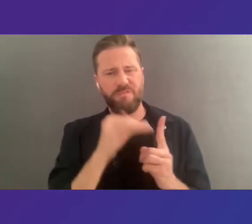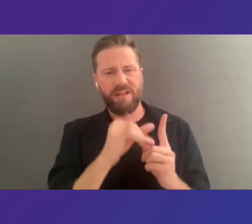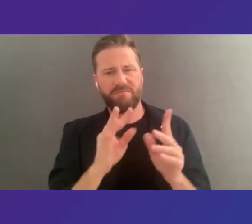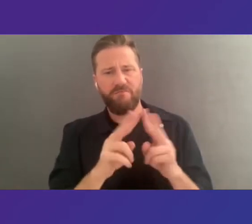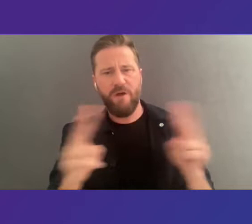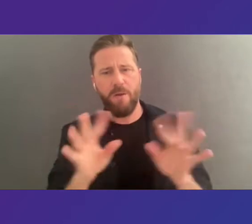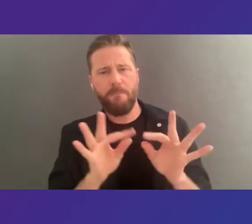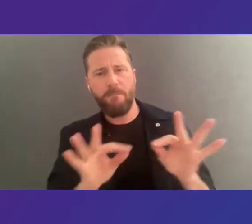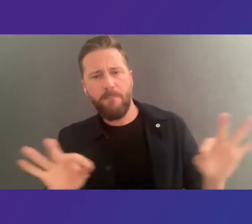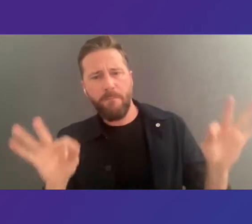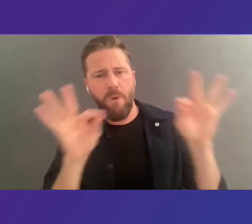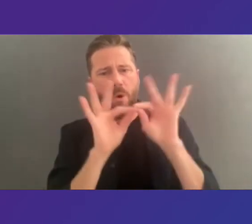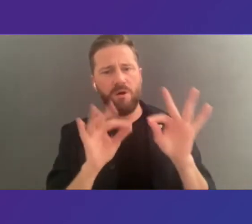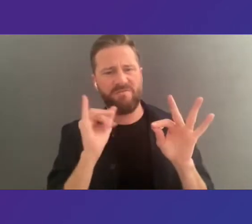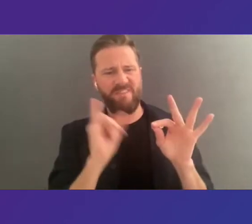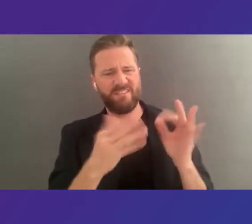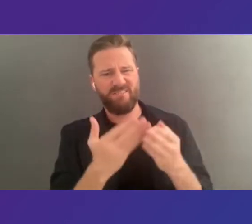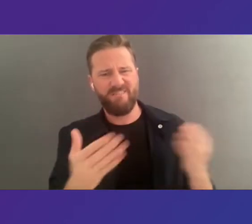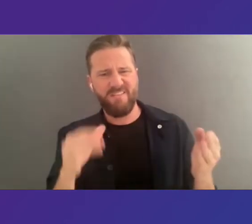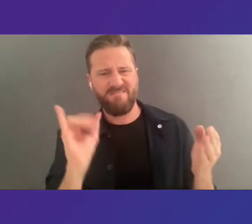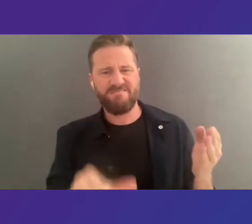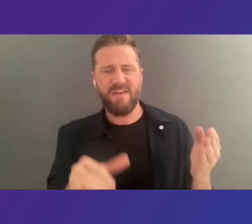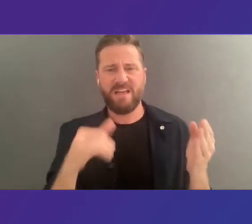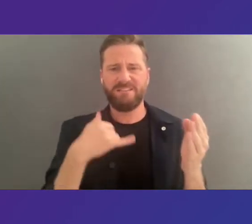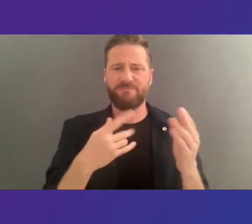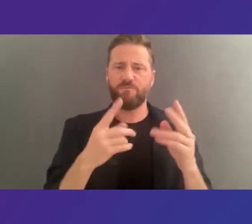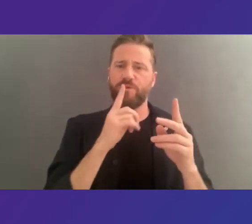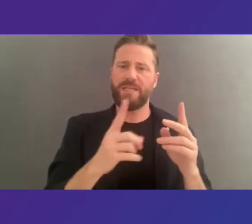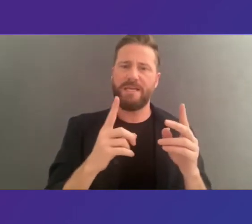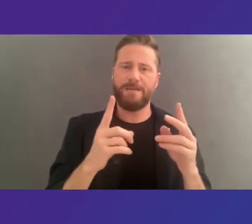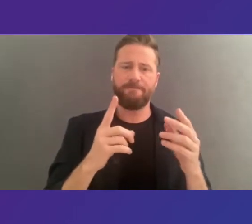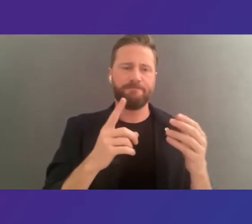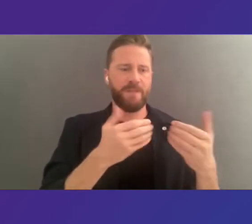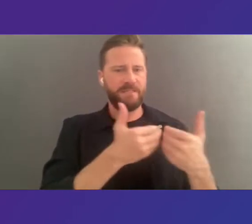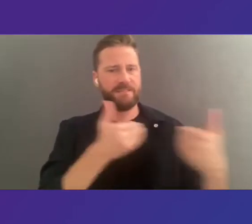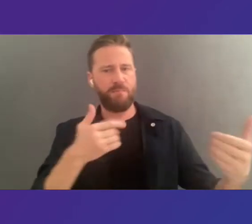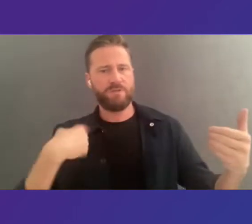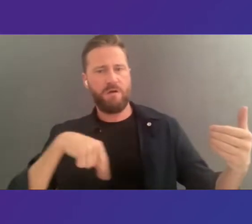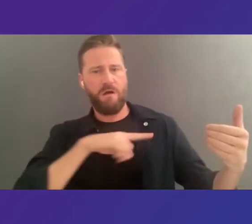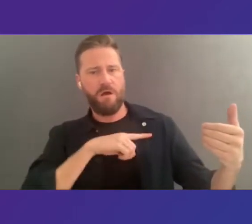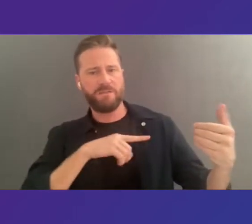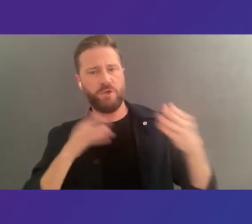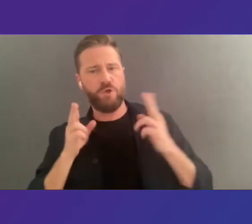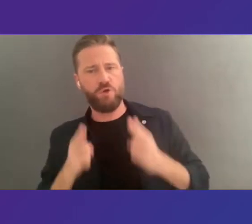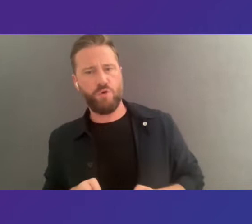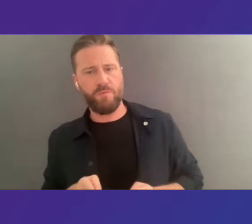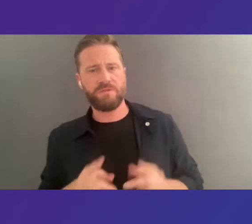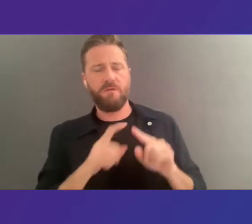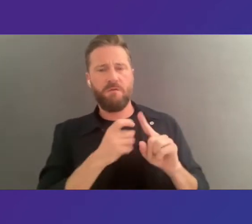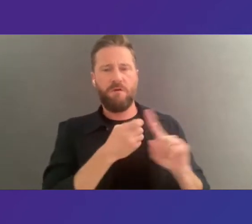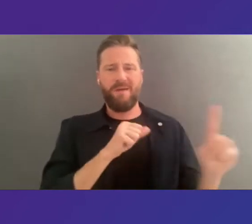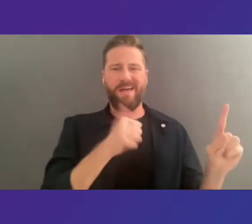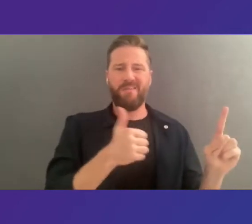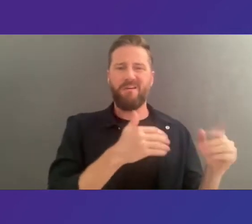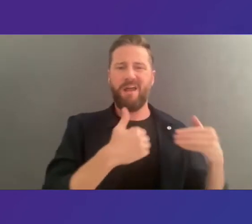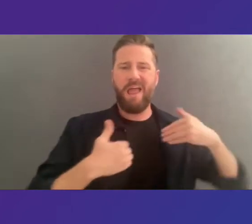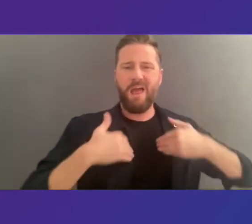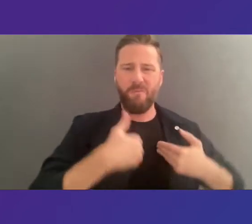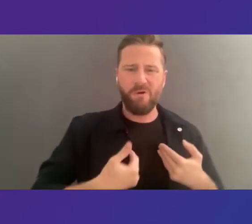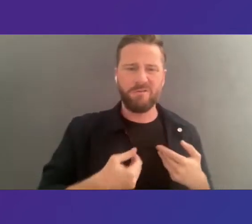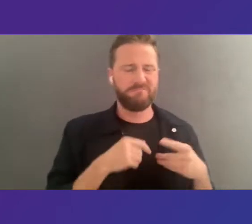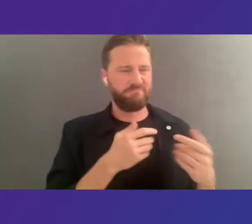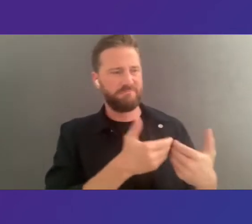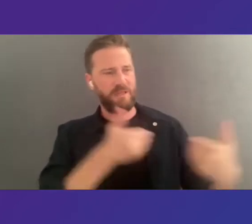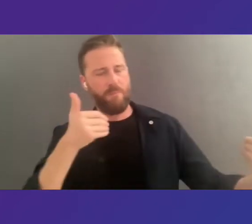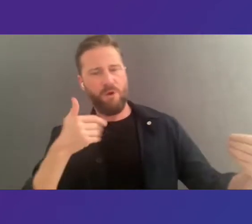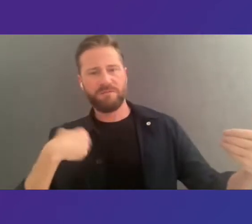important. It's the thing that differentiates us as human beings from other species.